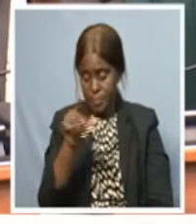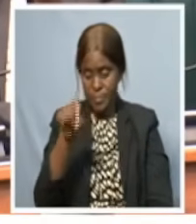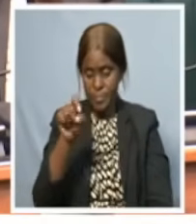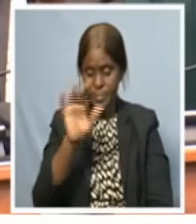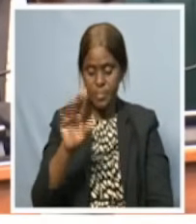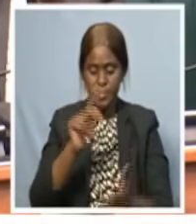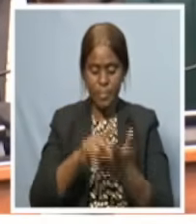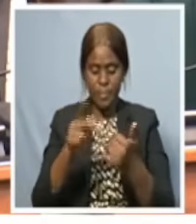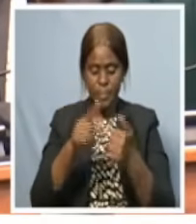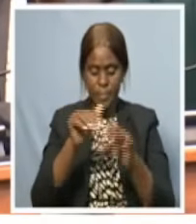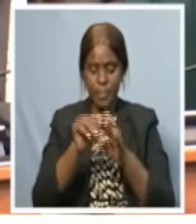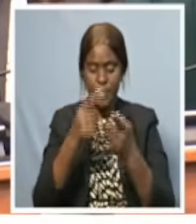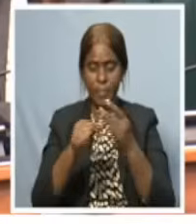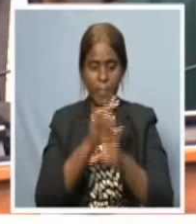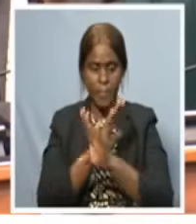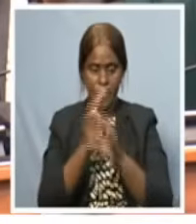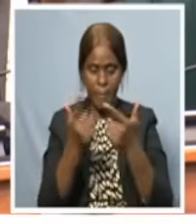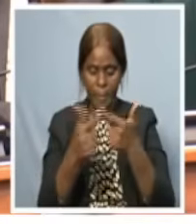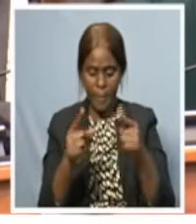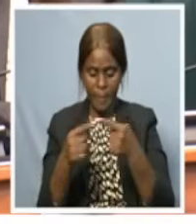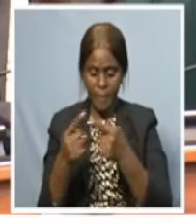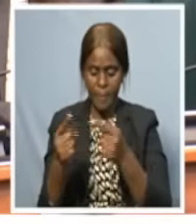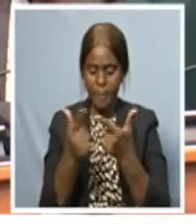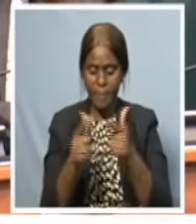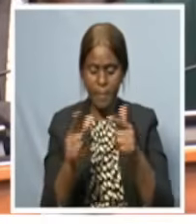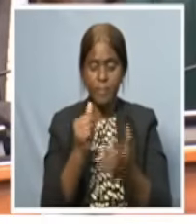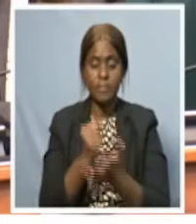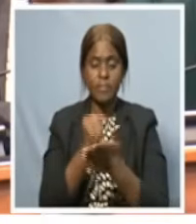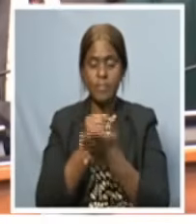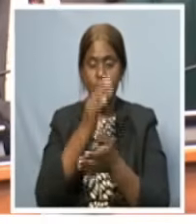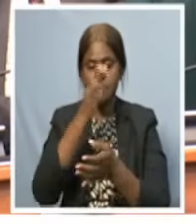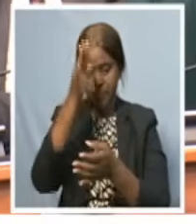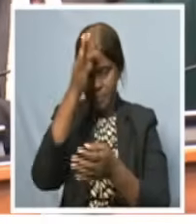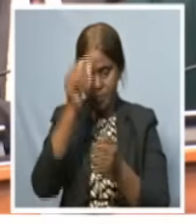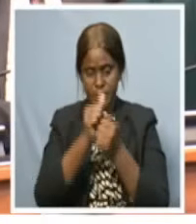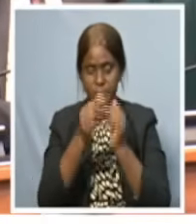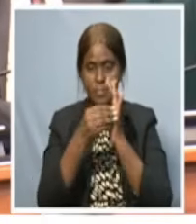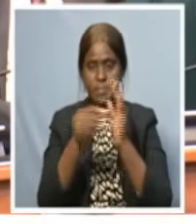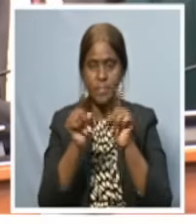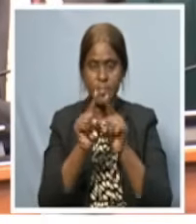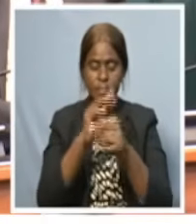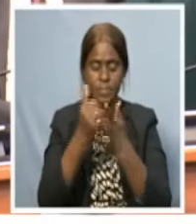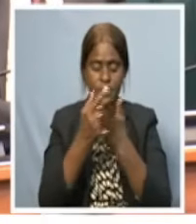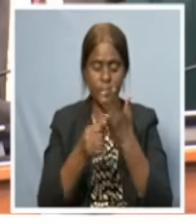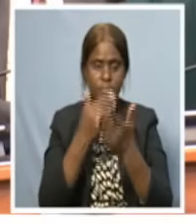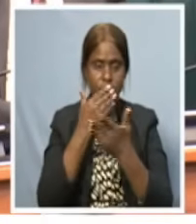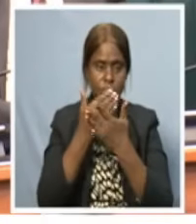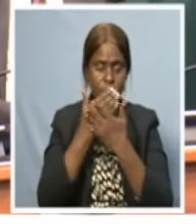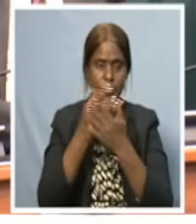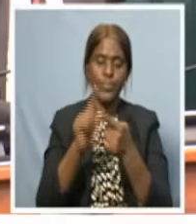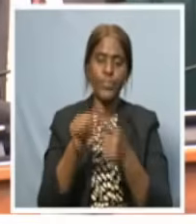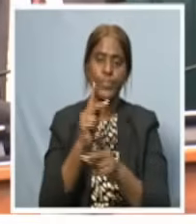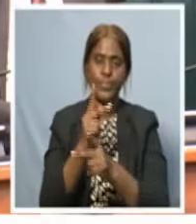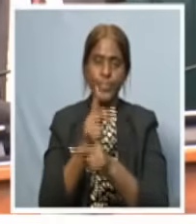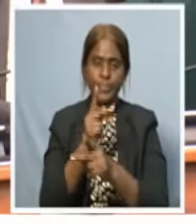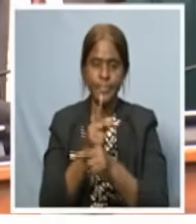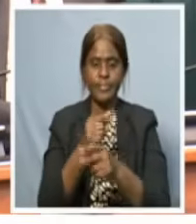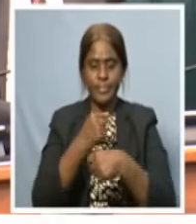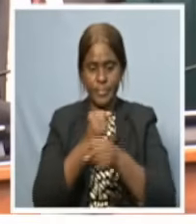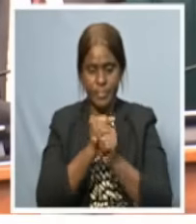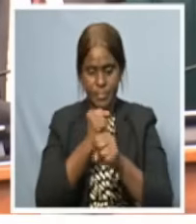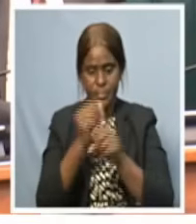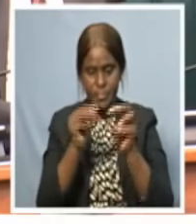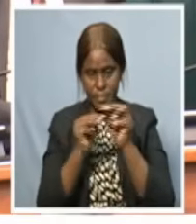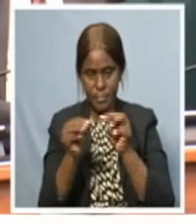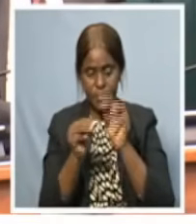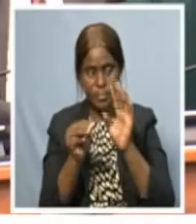empowerment programs in various languages to help parents and the guardians with practicals to install, configure, and